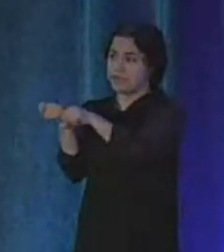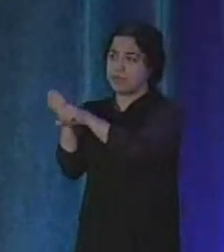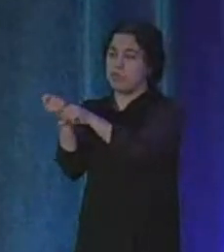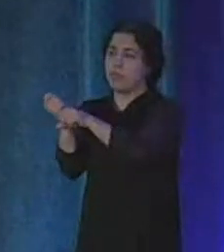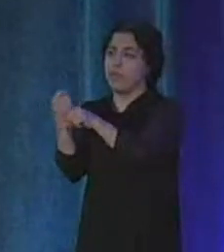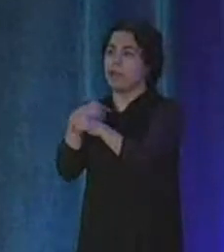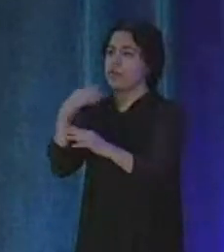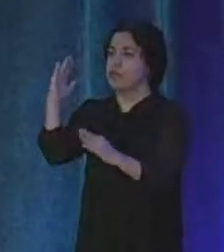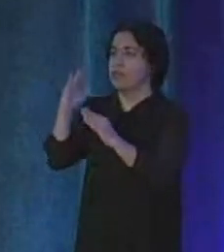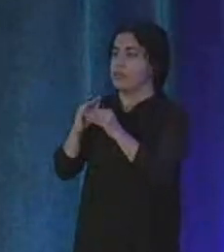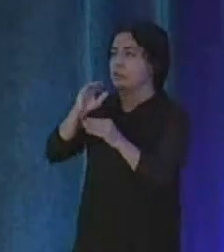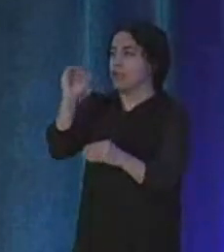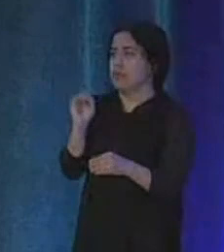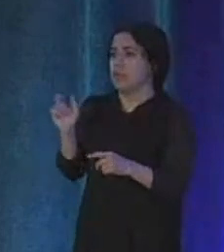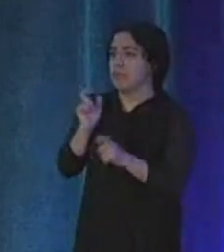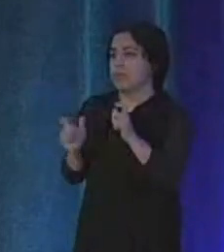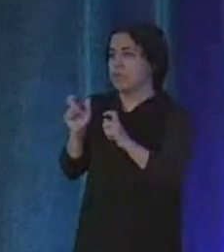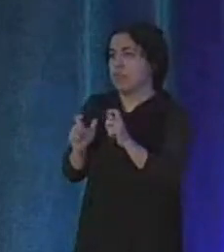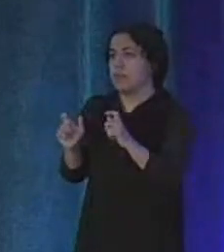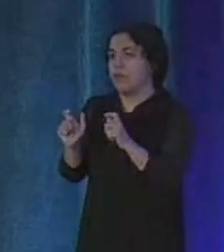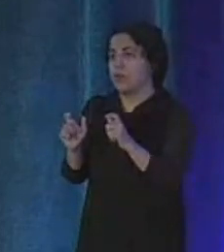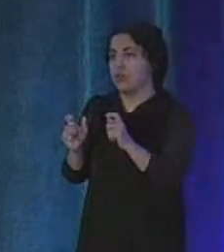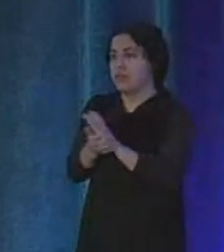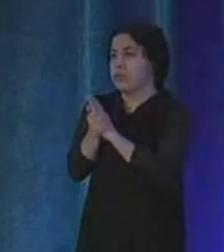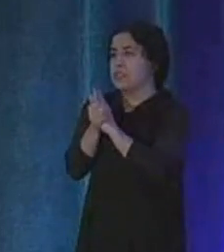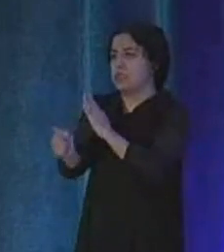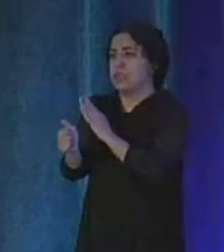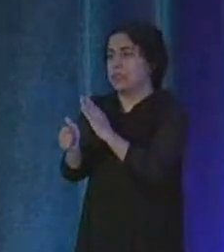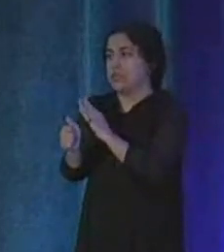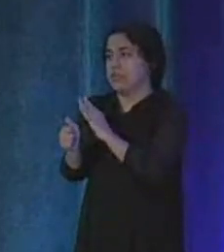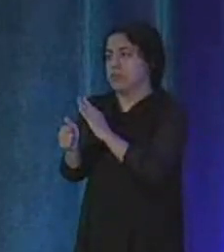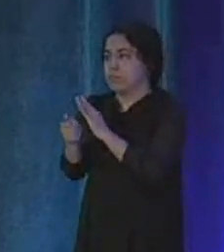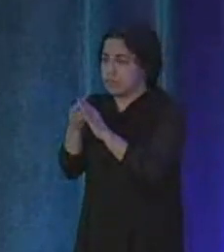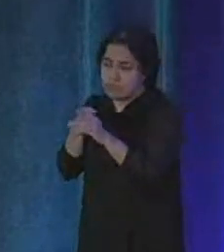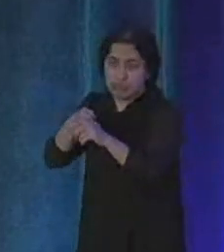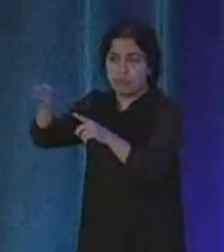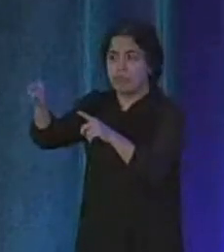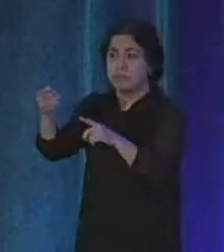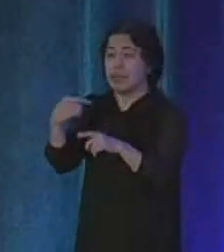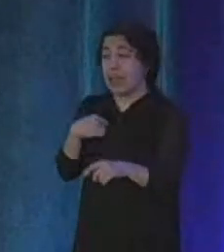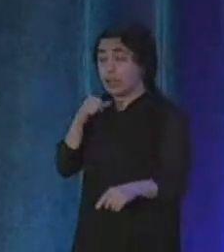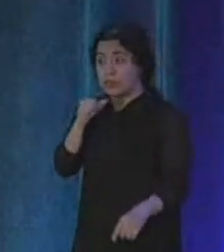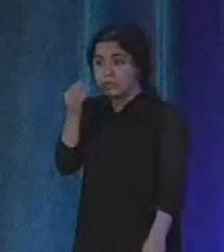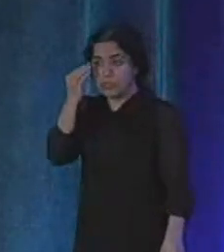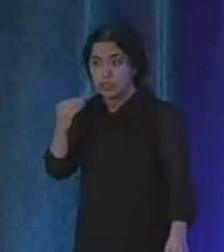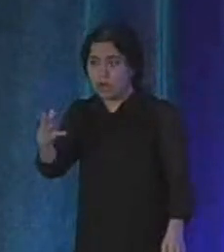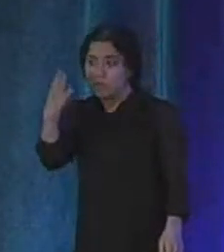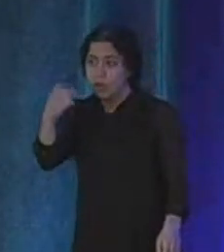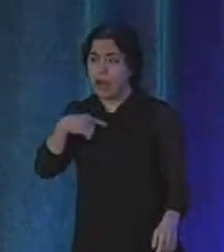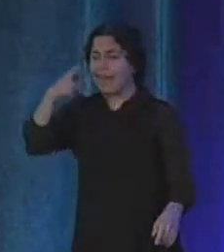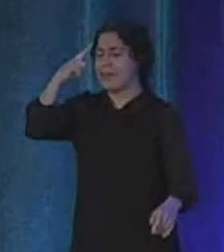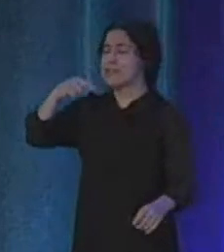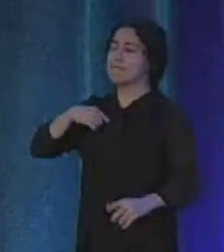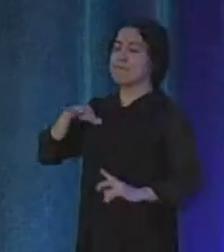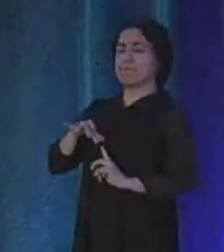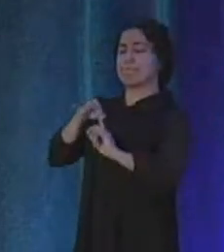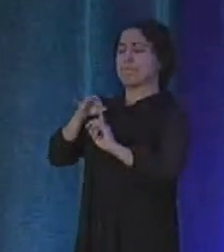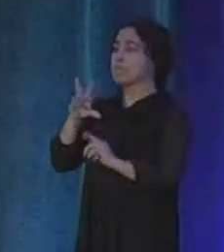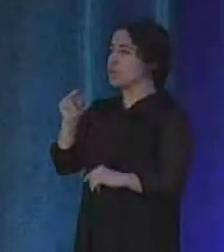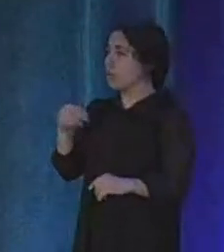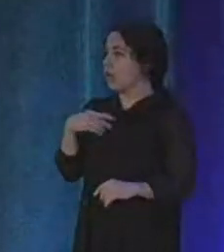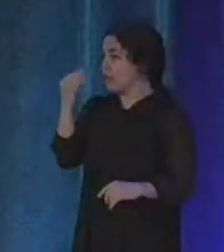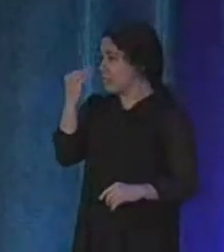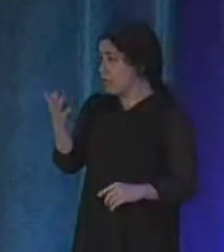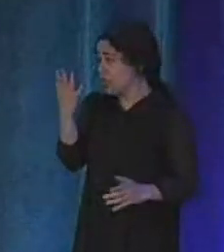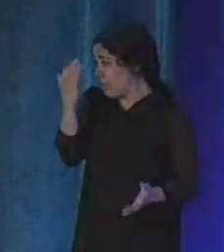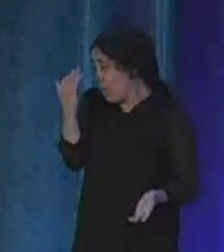of people at some given skill or craft. I don't tell you this, though, because I think I'm special. It's quite the